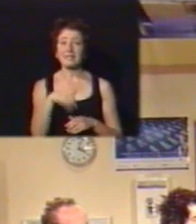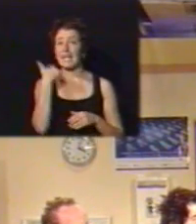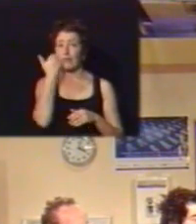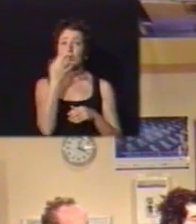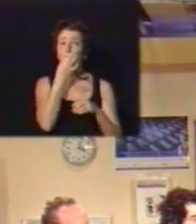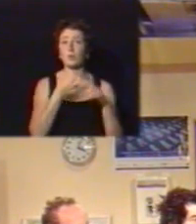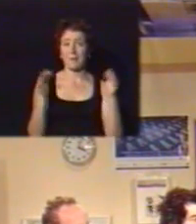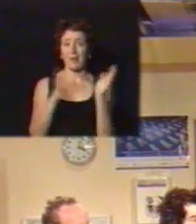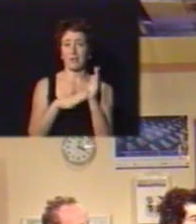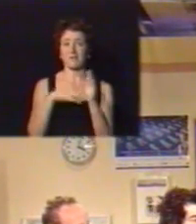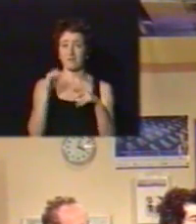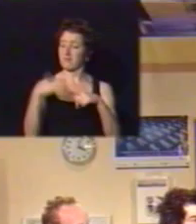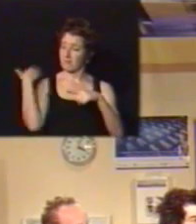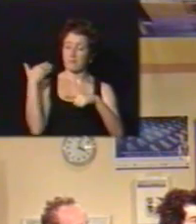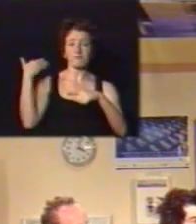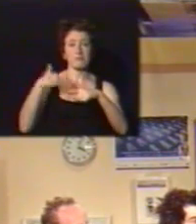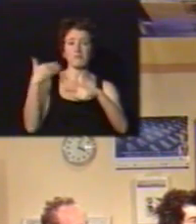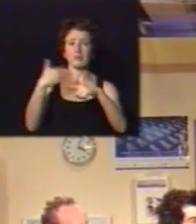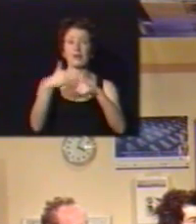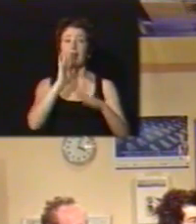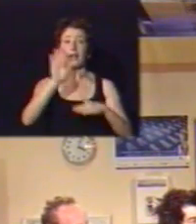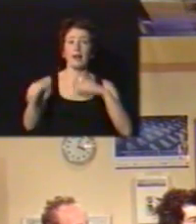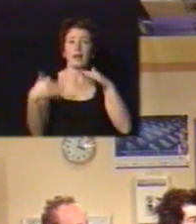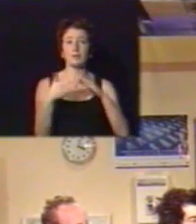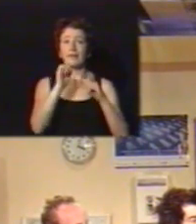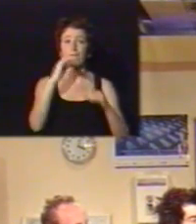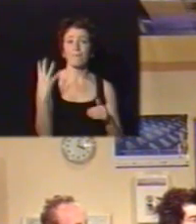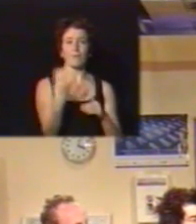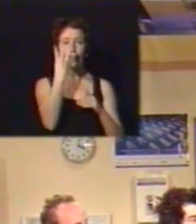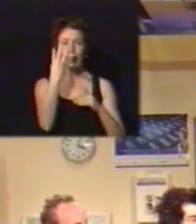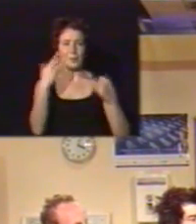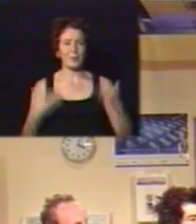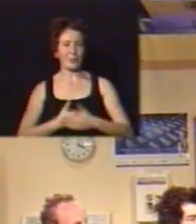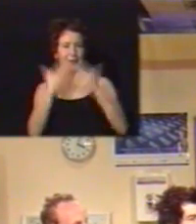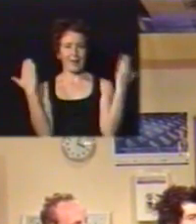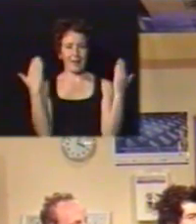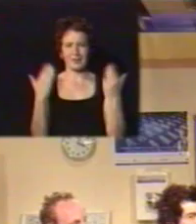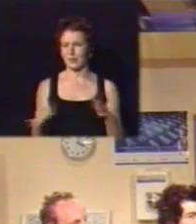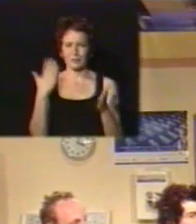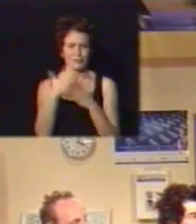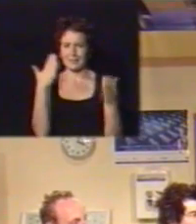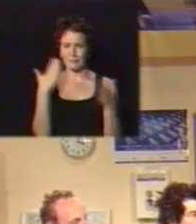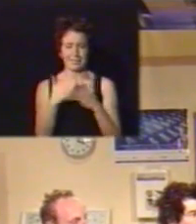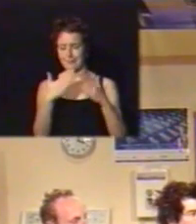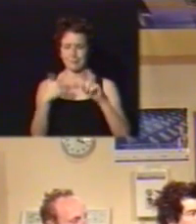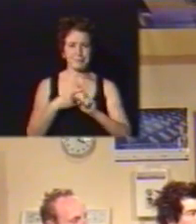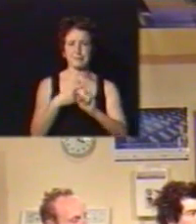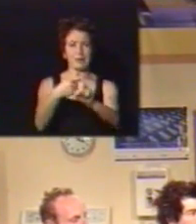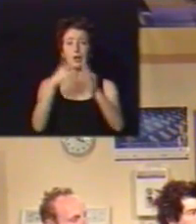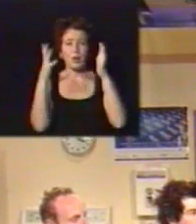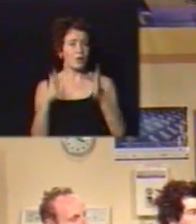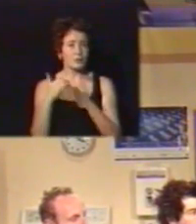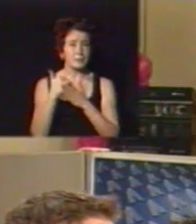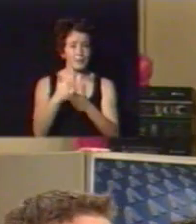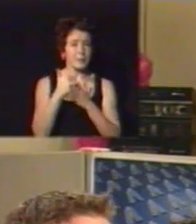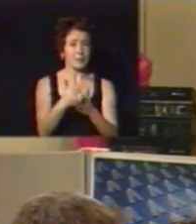months, and of course, the last one was their fourth birthday, so they're growing really strong and a lot of support there. So